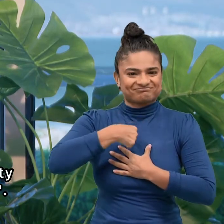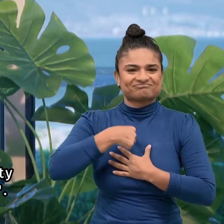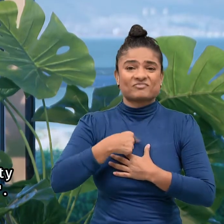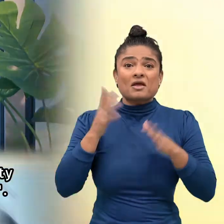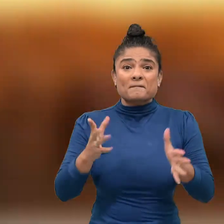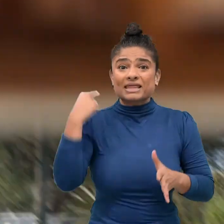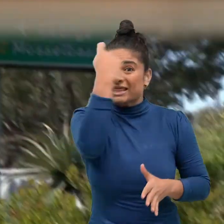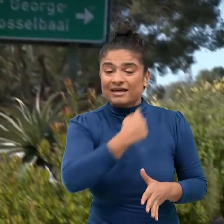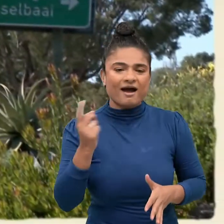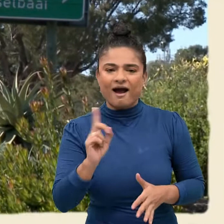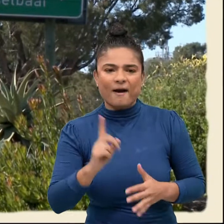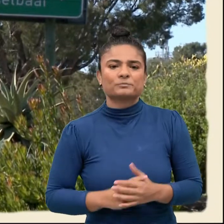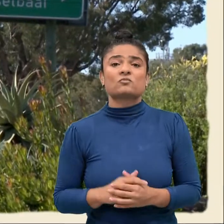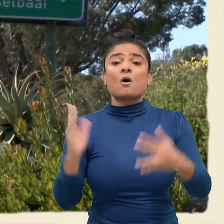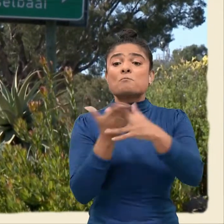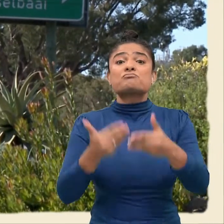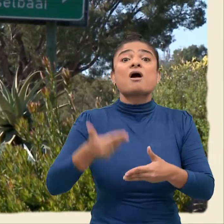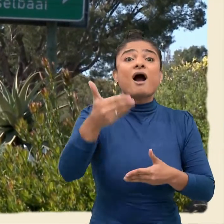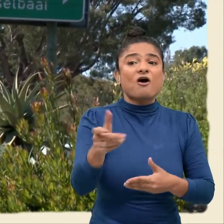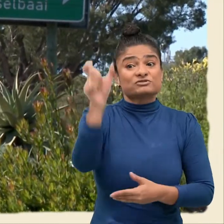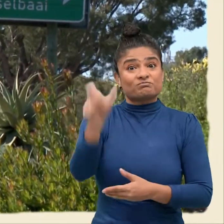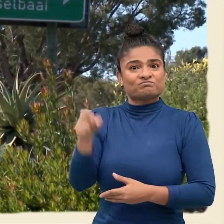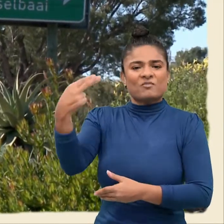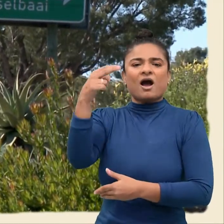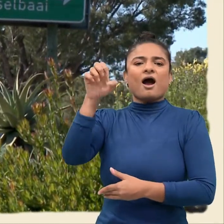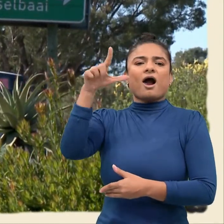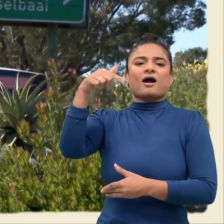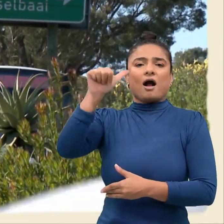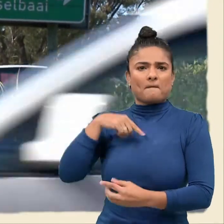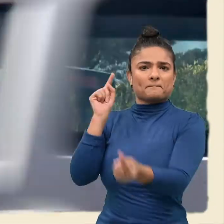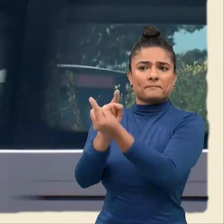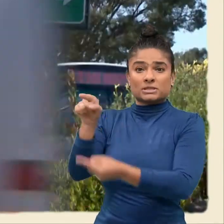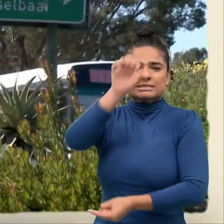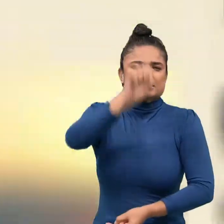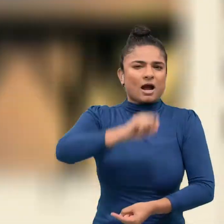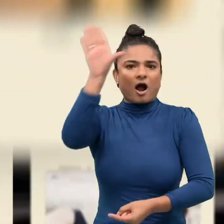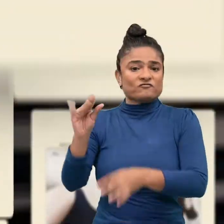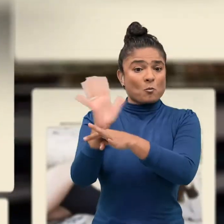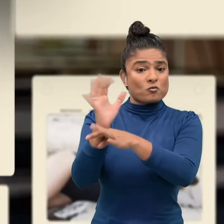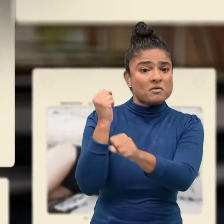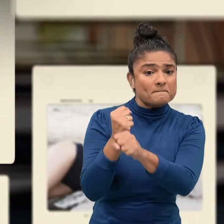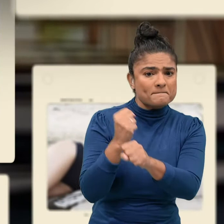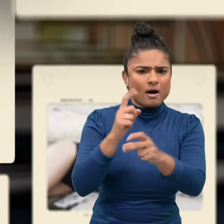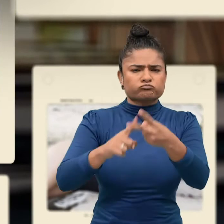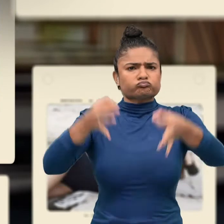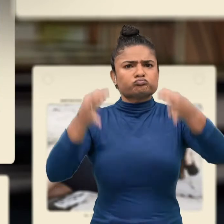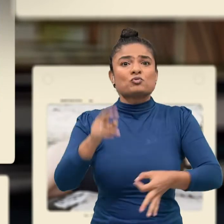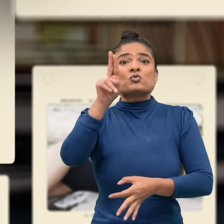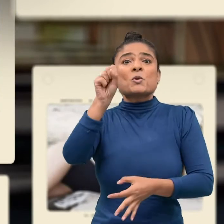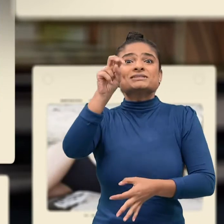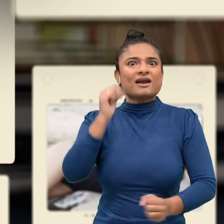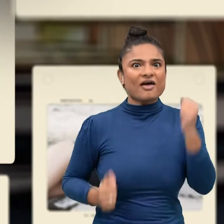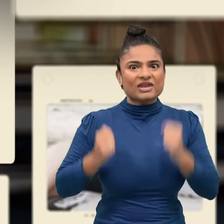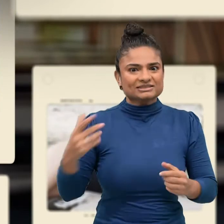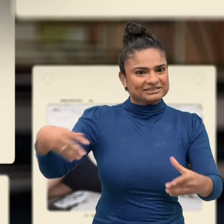eye of the beholder. After the ad break, we meet up with Helga Barkhuizen, a South African filmmaker and